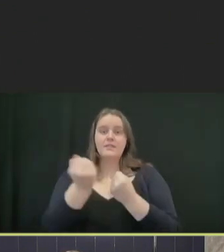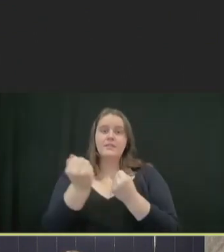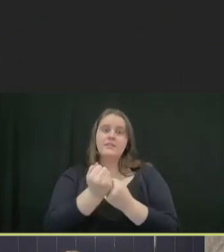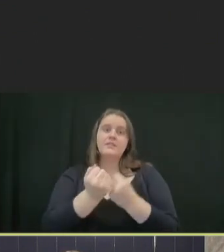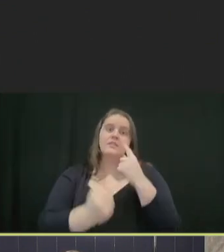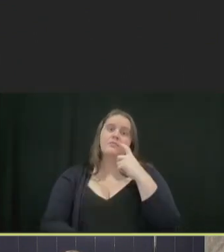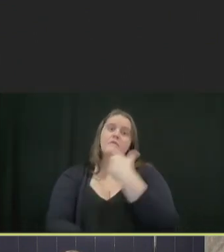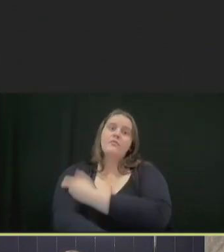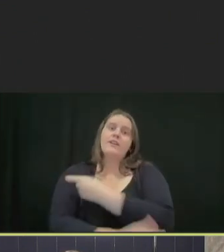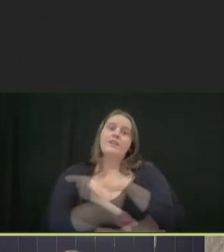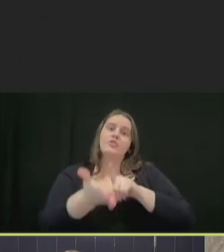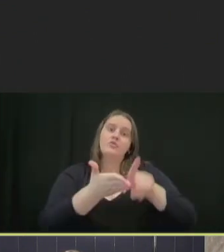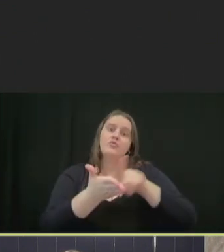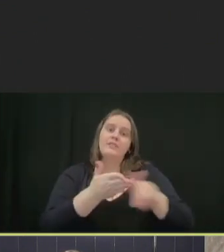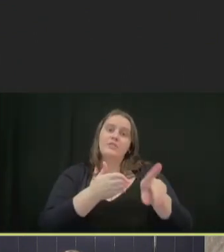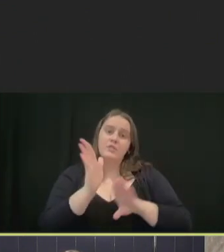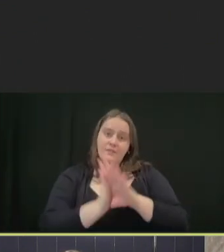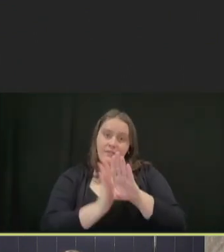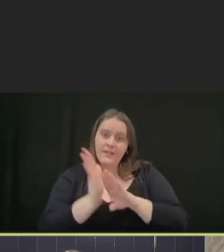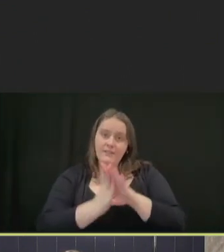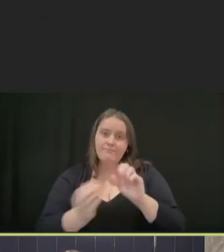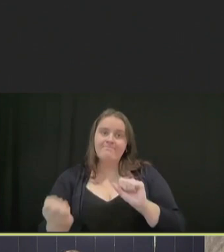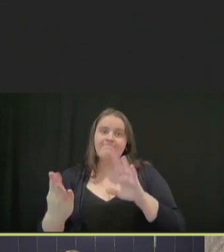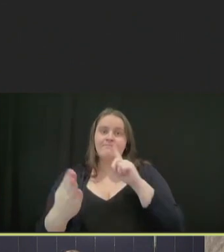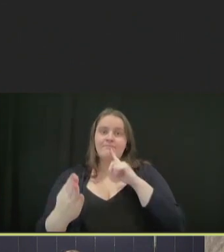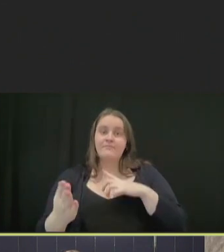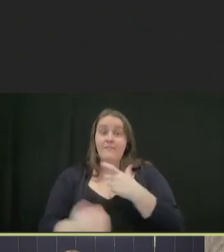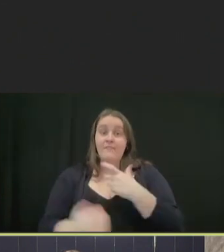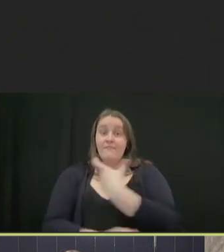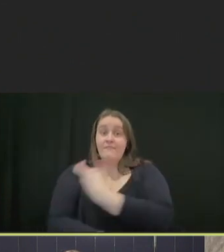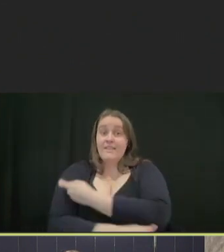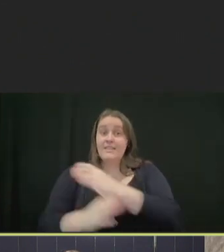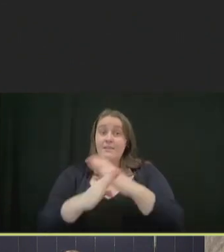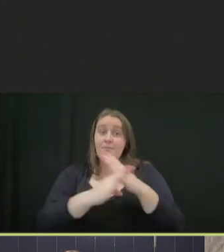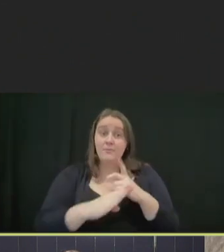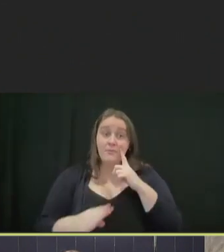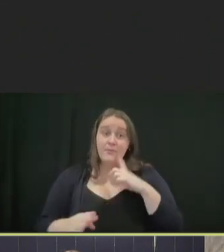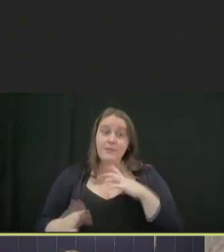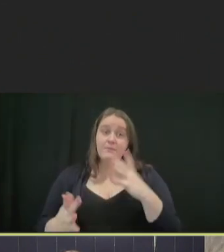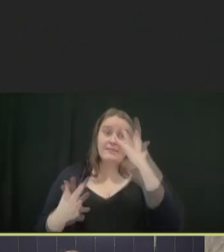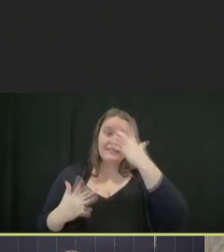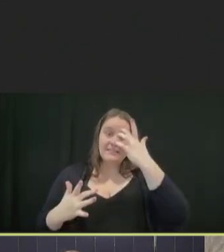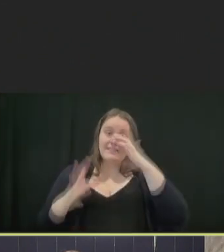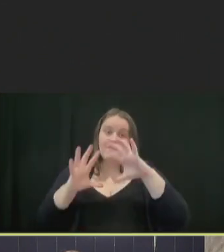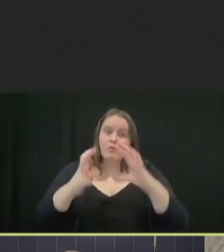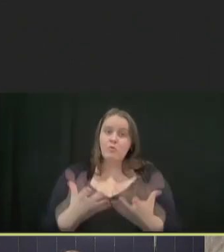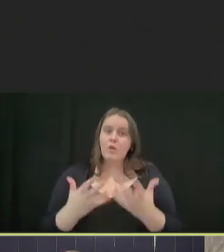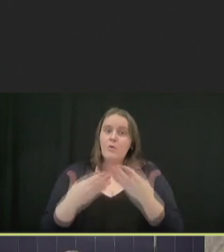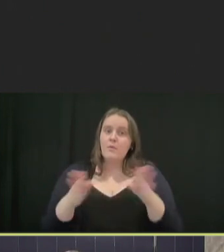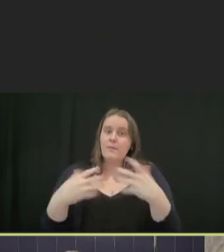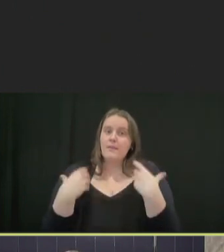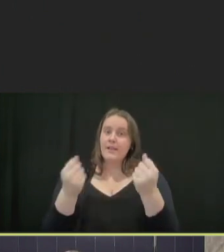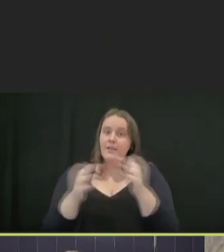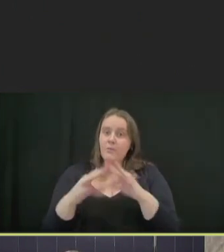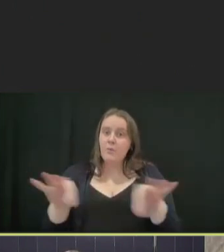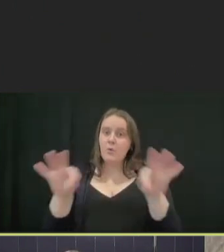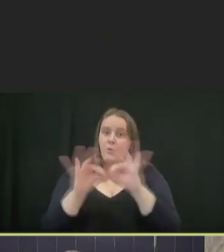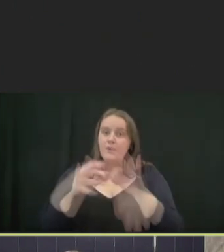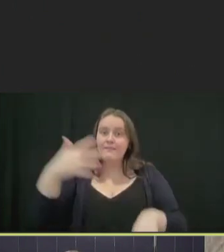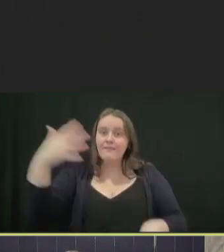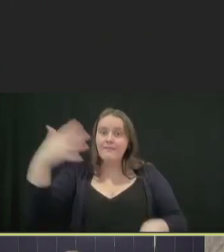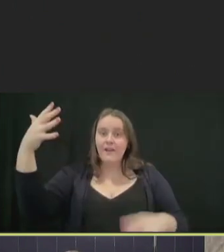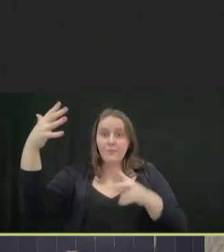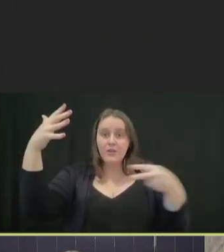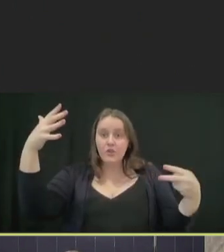development to address vaccine preventable diseases of global public health importance. Objective 5.2 is